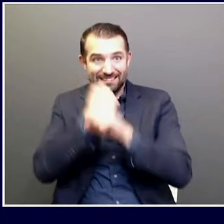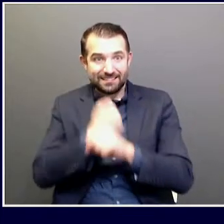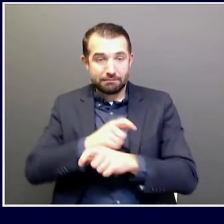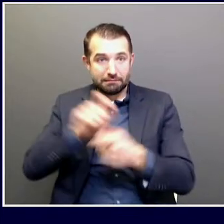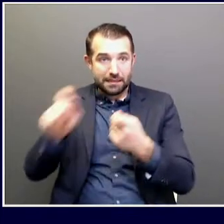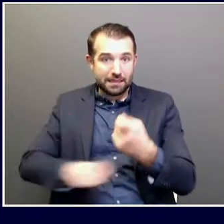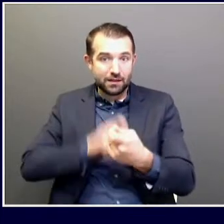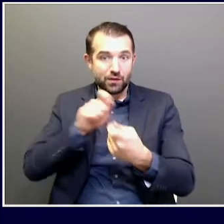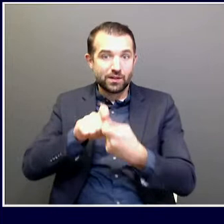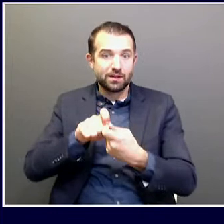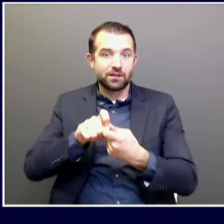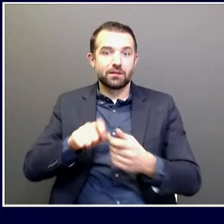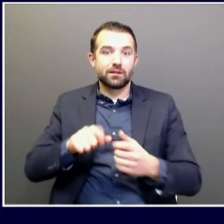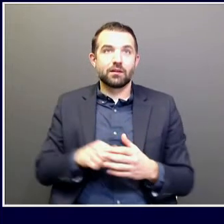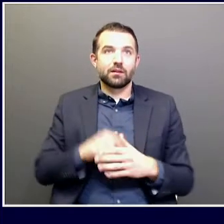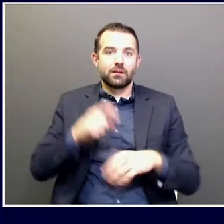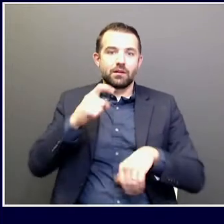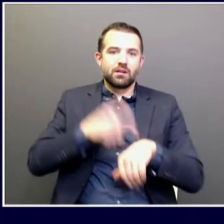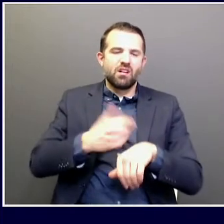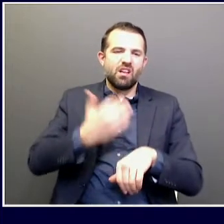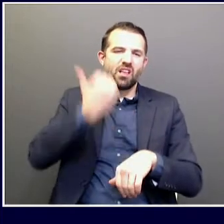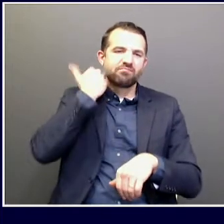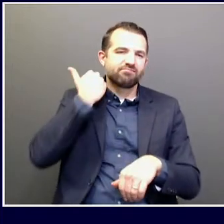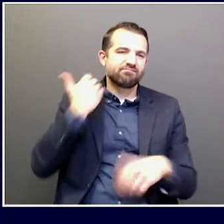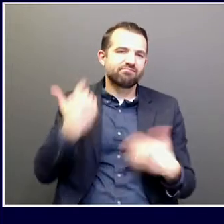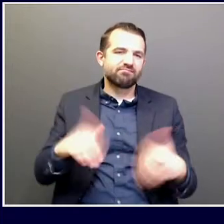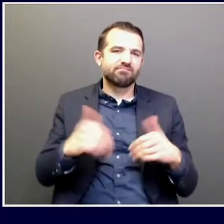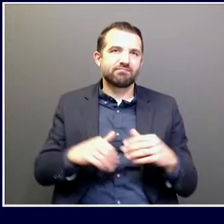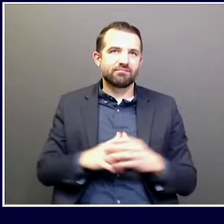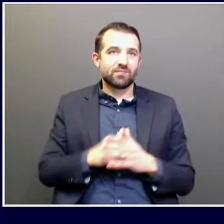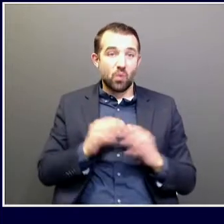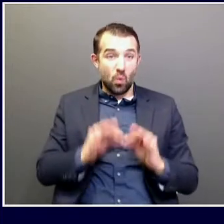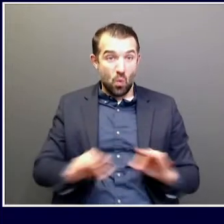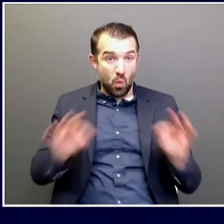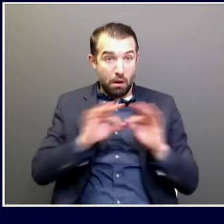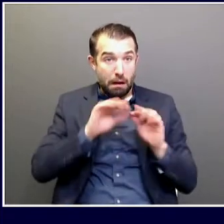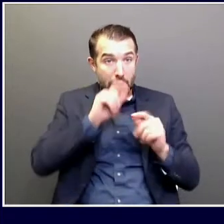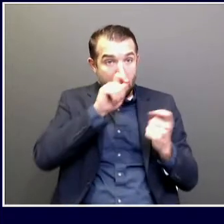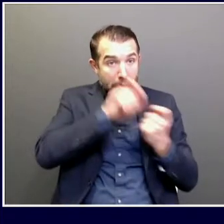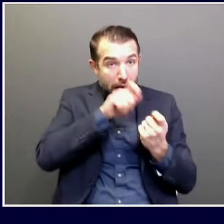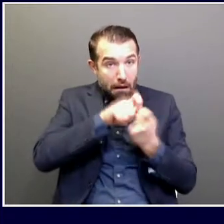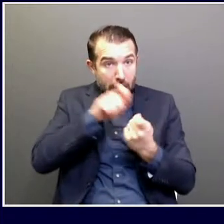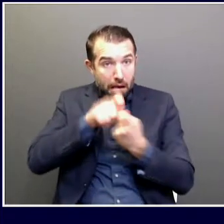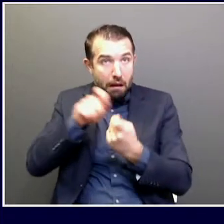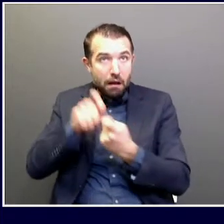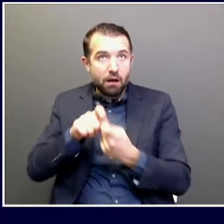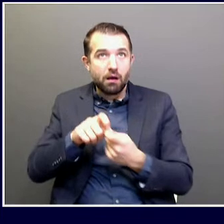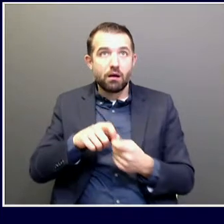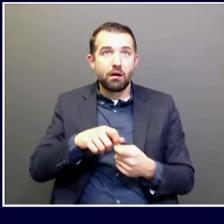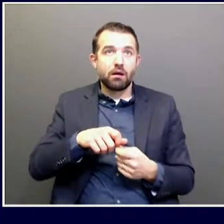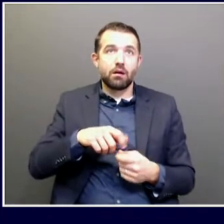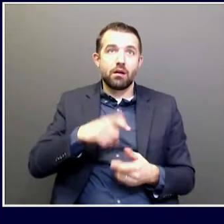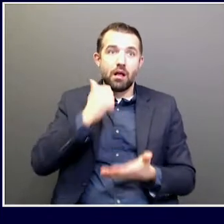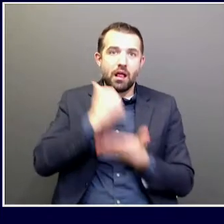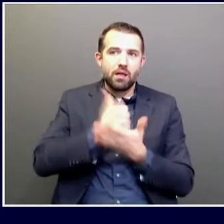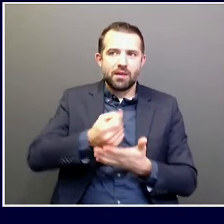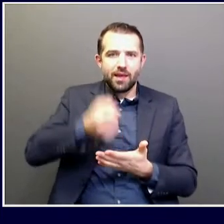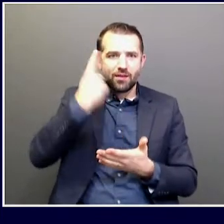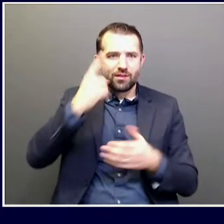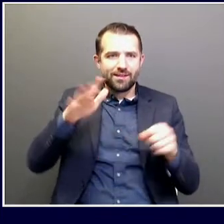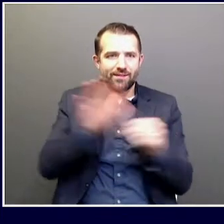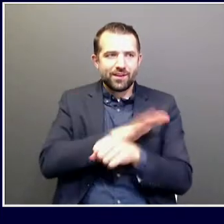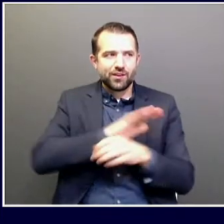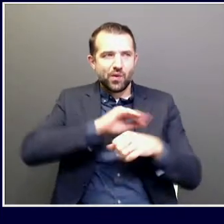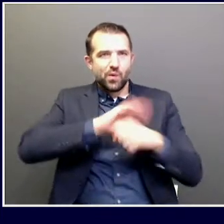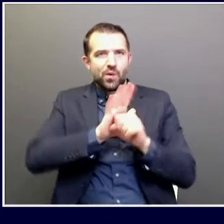that we find to be actionable from a policy perspective or instructive to help us understand how the pandemic is unfolding.